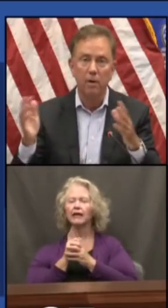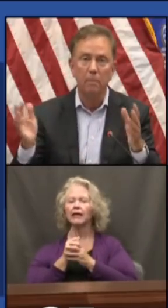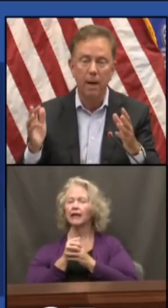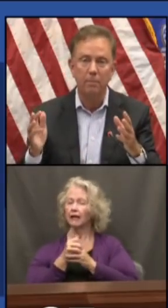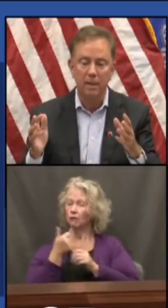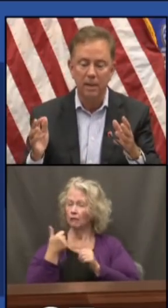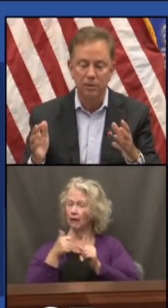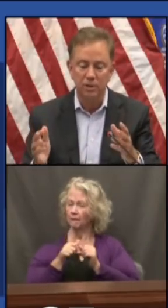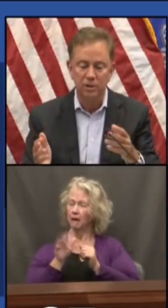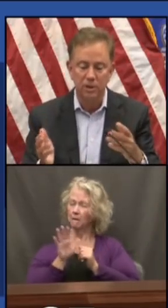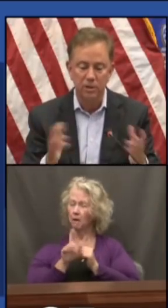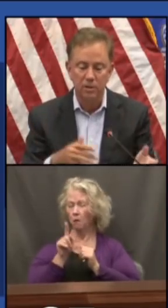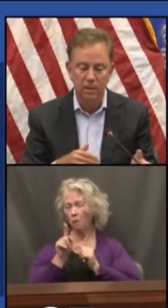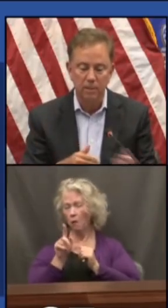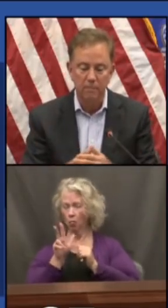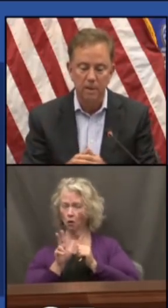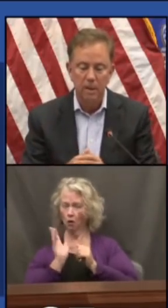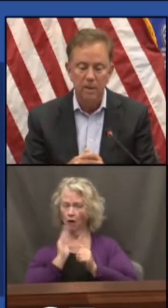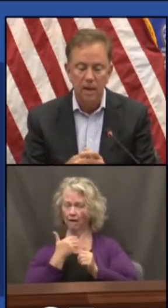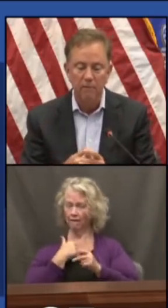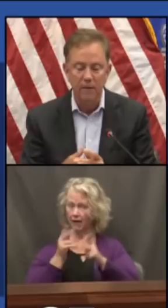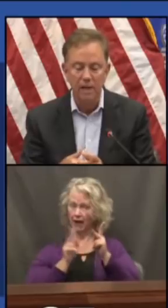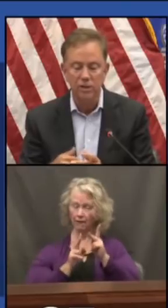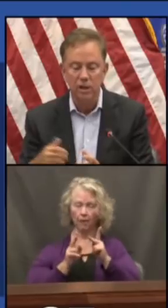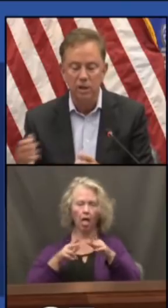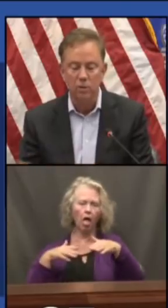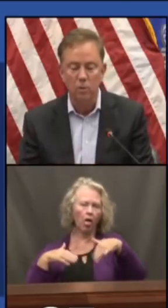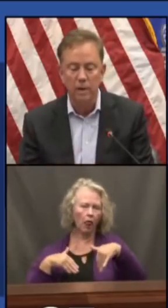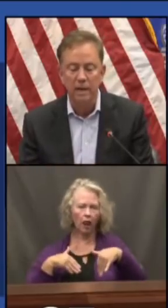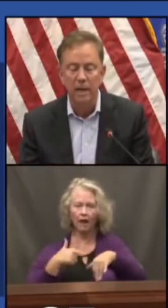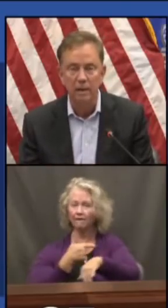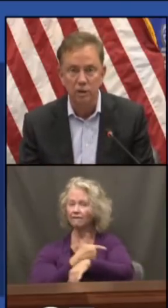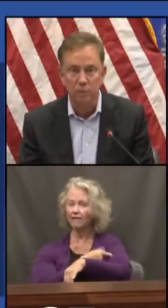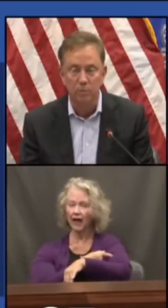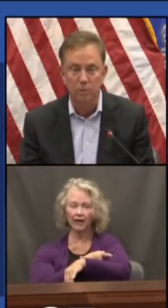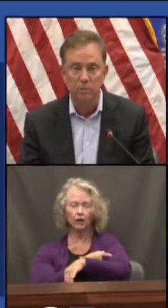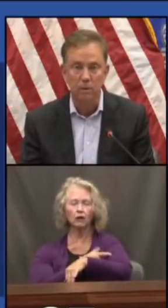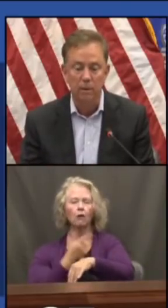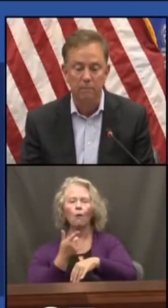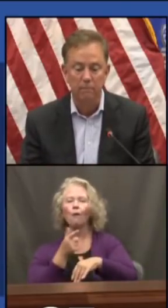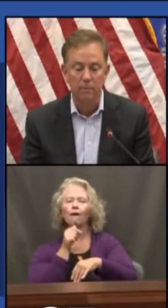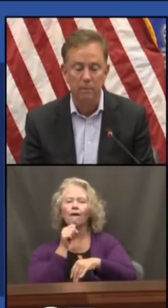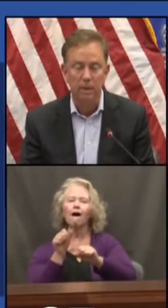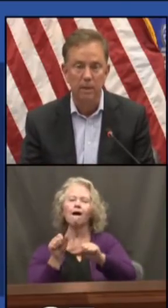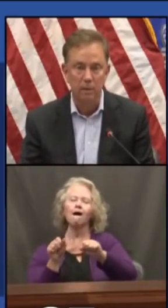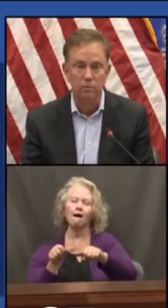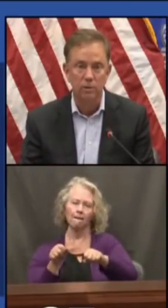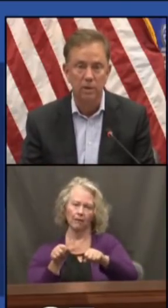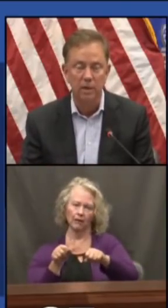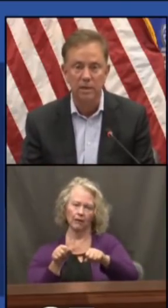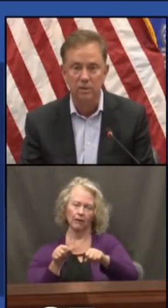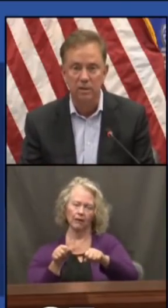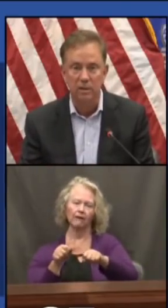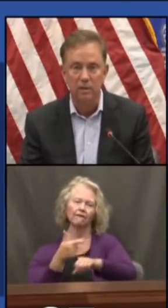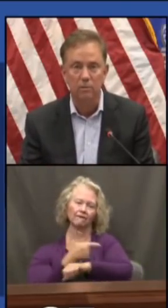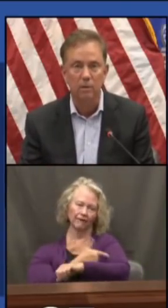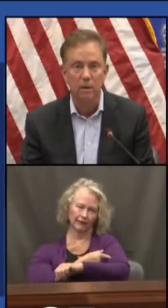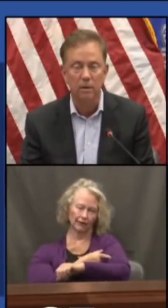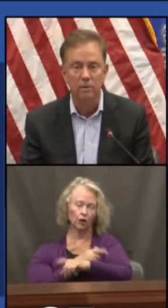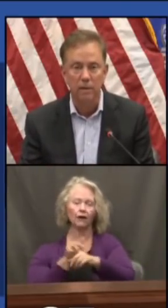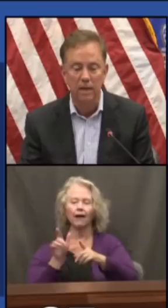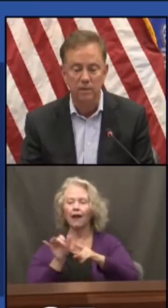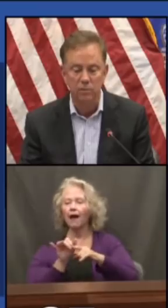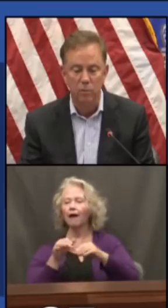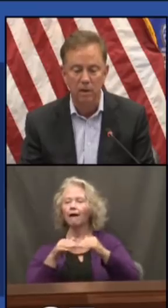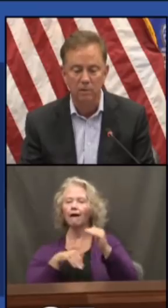third of our population is either not vaccinated or ineligible, meaning those are the kids,